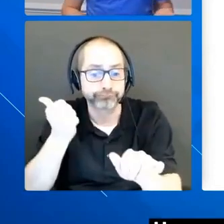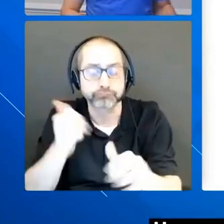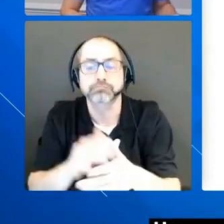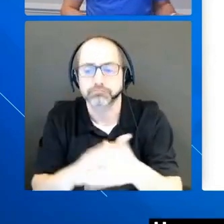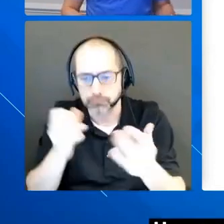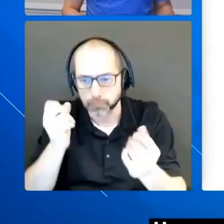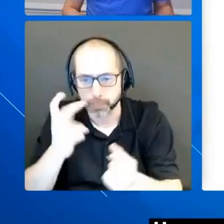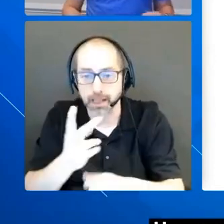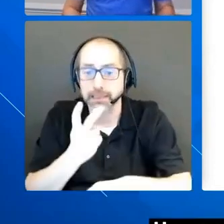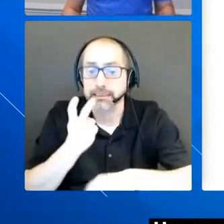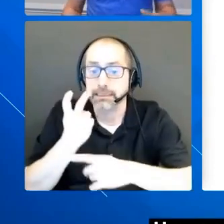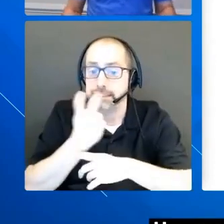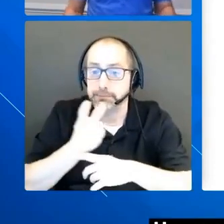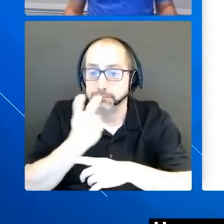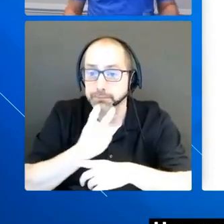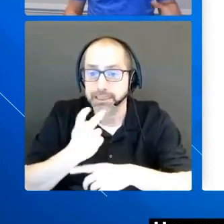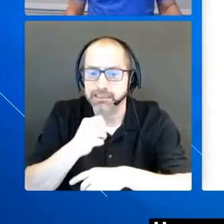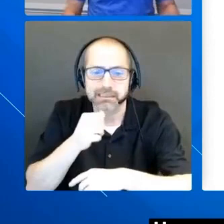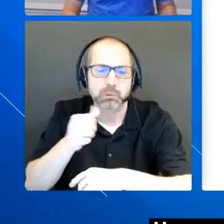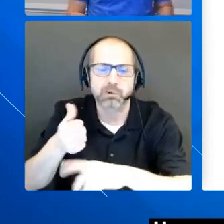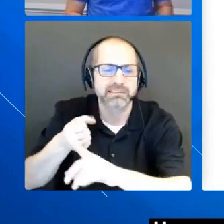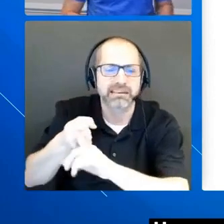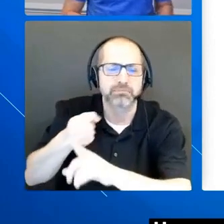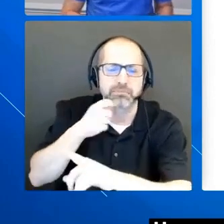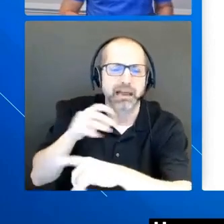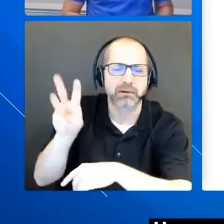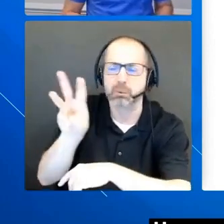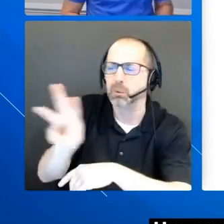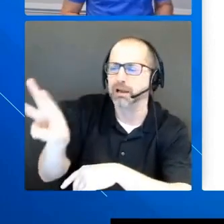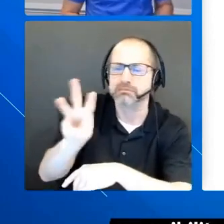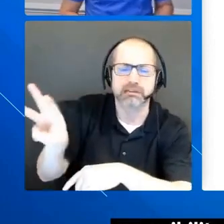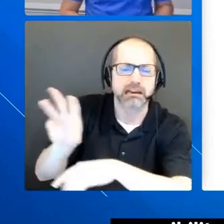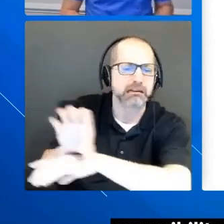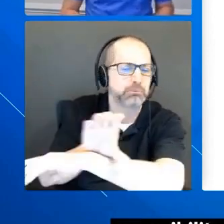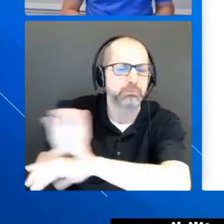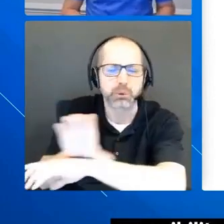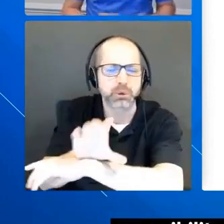Speech doesn't really impact digital accessibility, software accessibility very